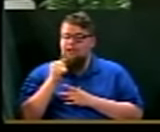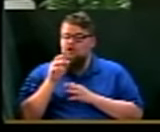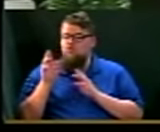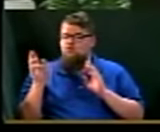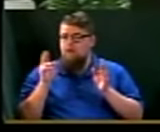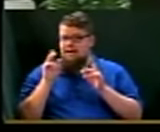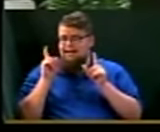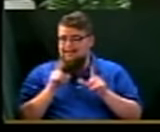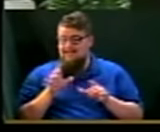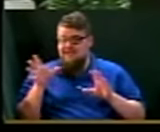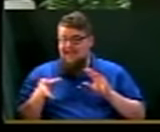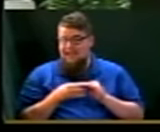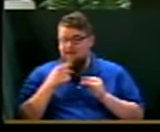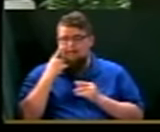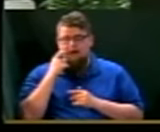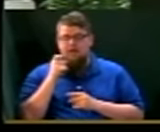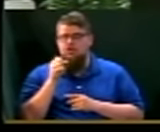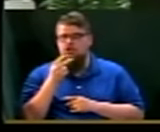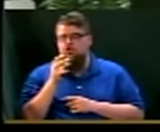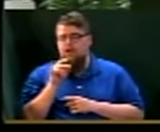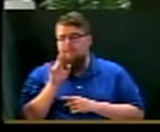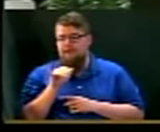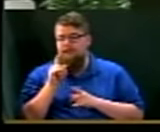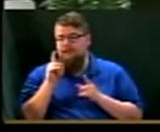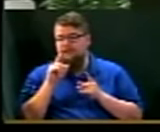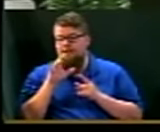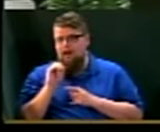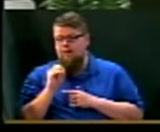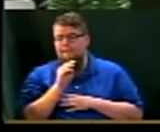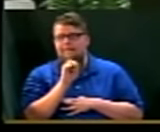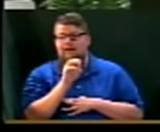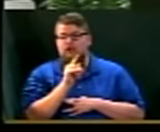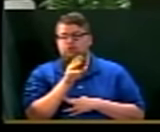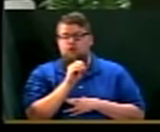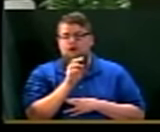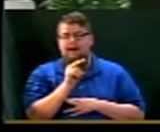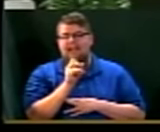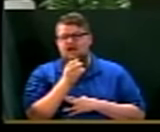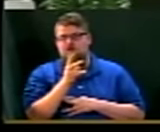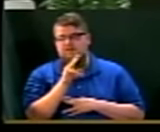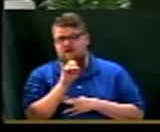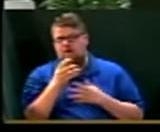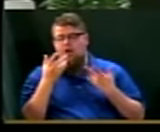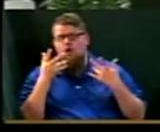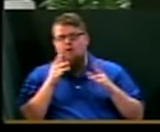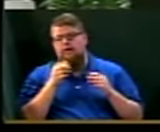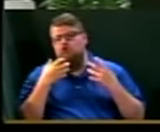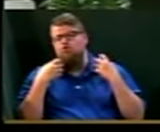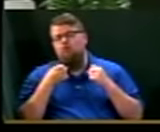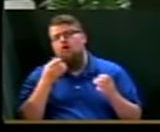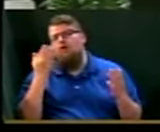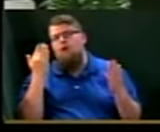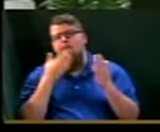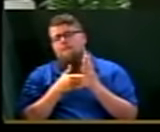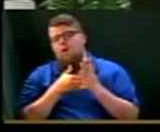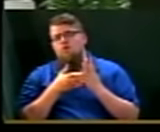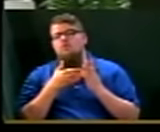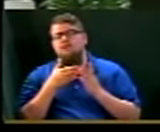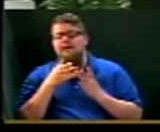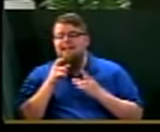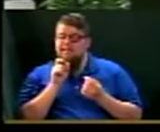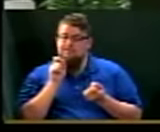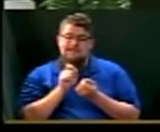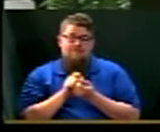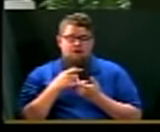because Shelby County and Metro Nashville had already strongly opposed that, and they had specifically said they